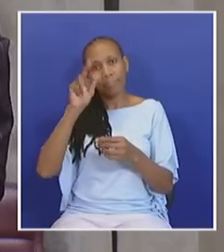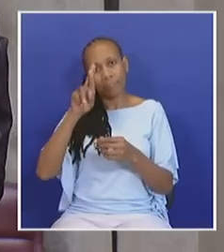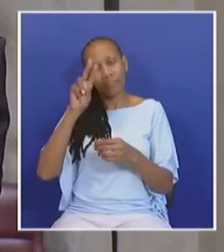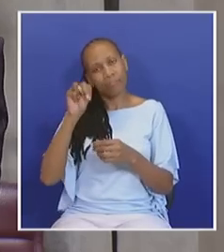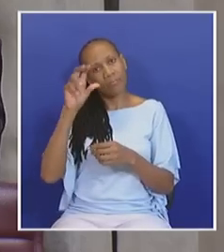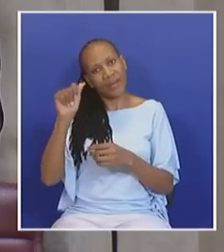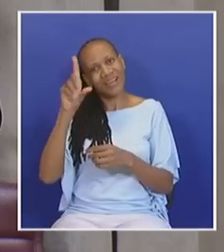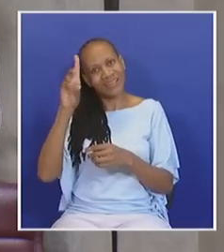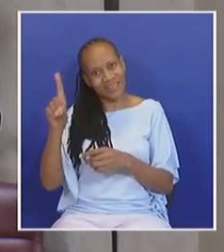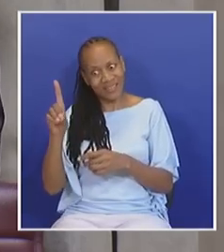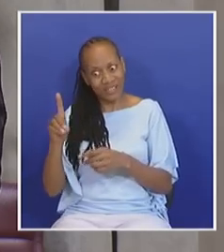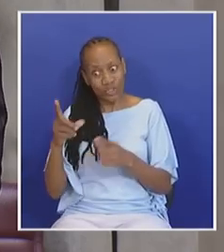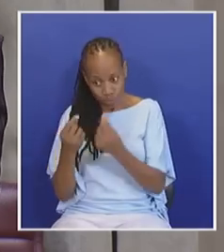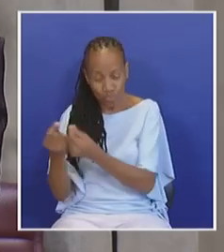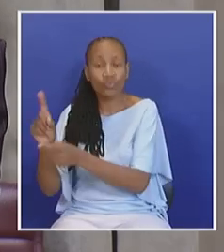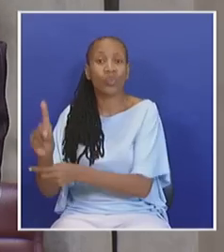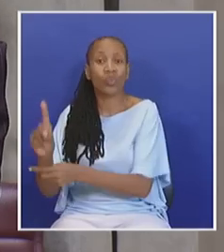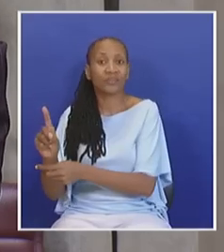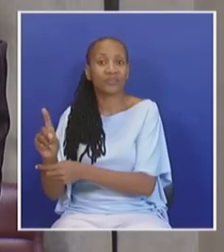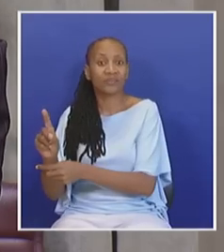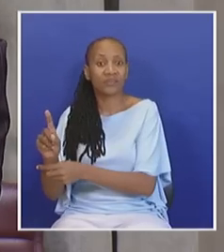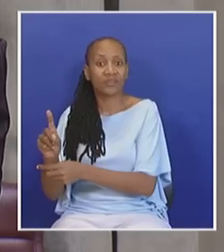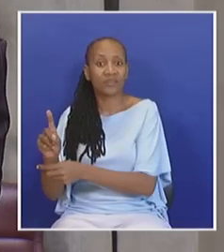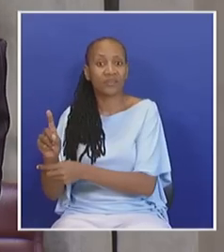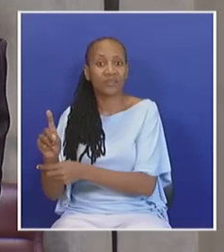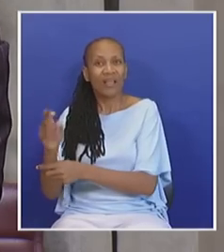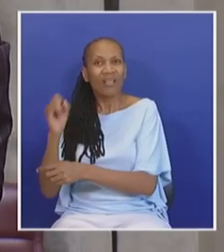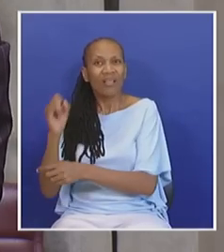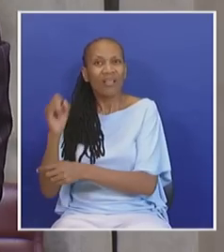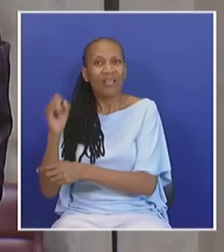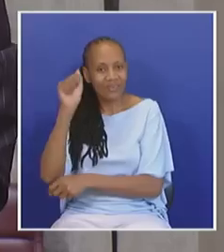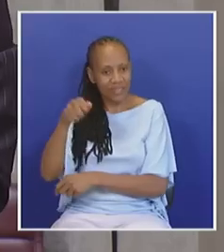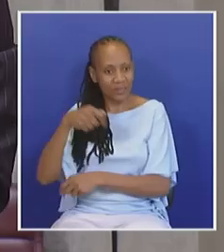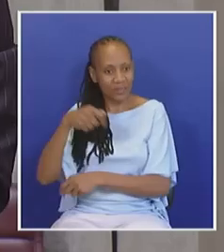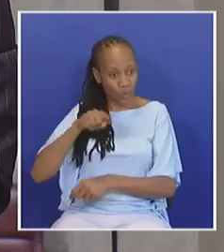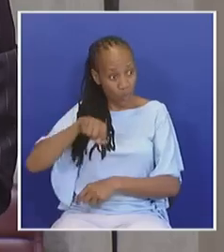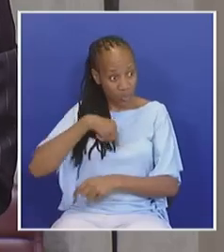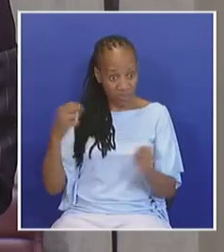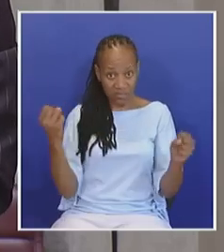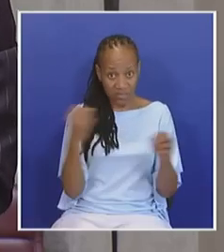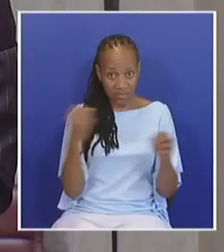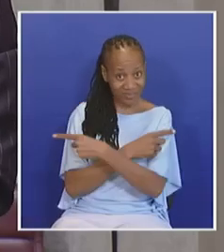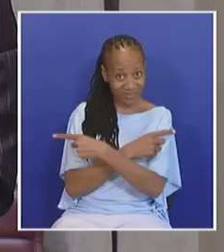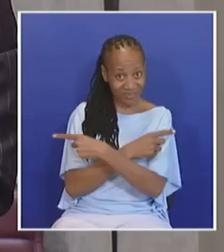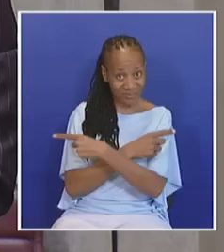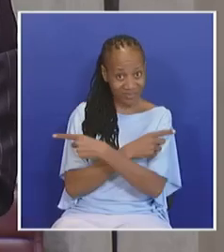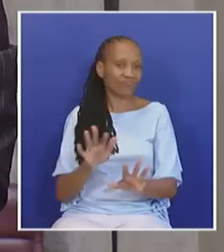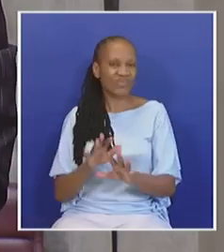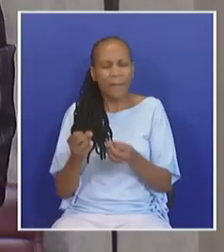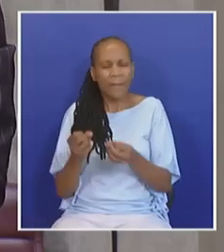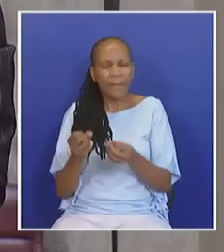racists have done recently should not have come as a surprise. Over the years, we have witnessed many racial actions by